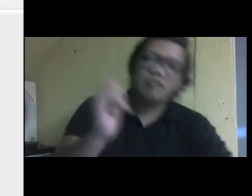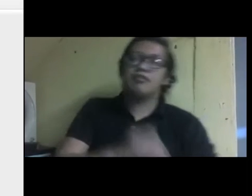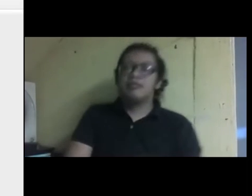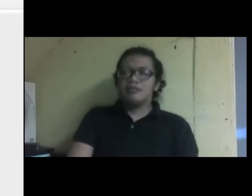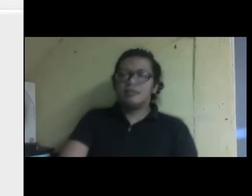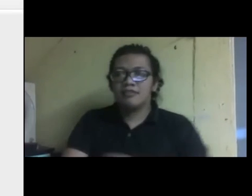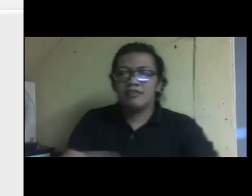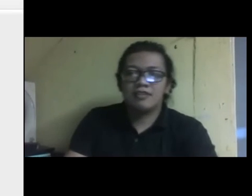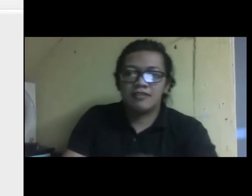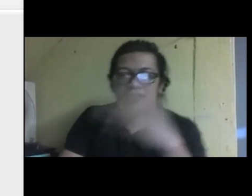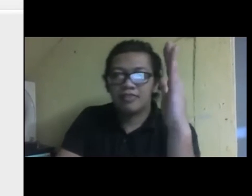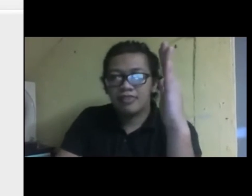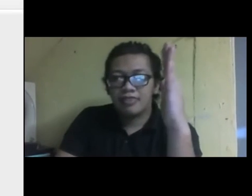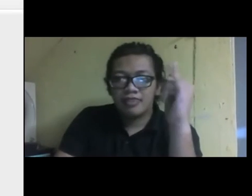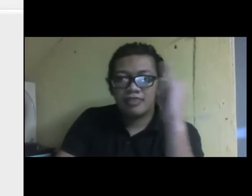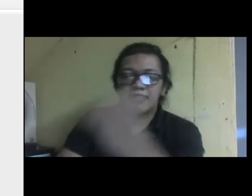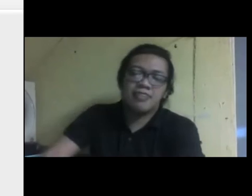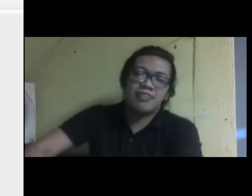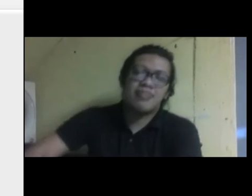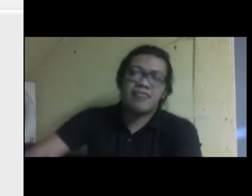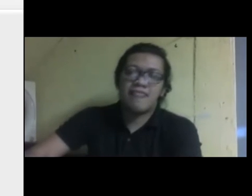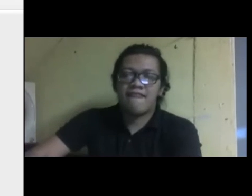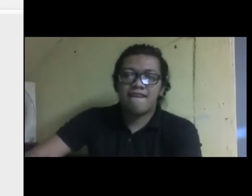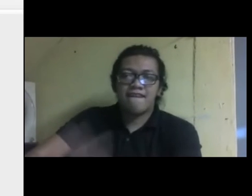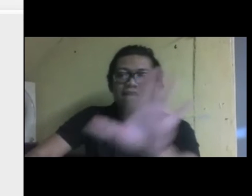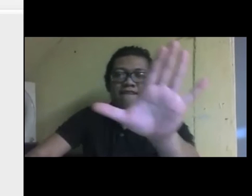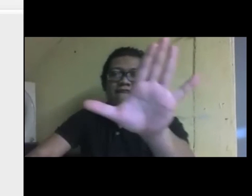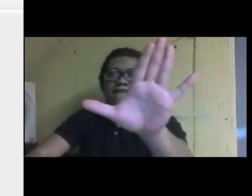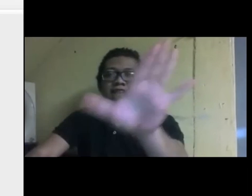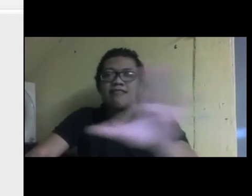B? Like